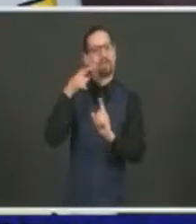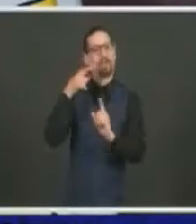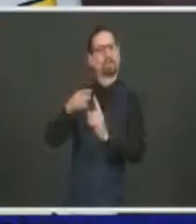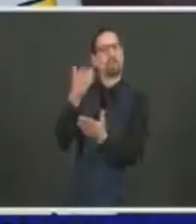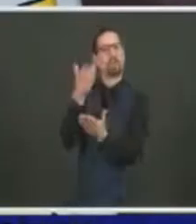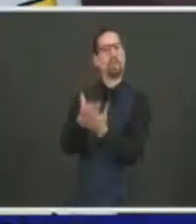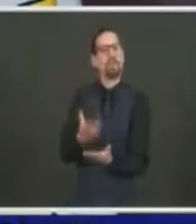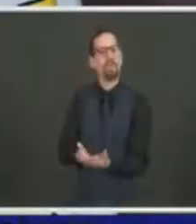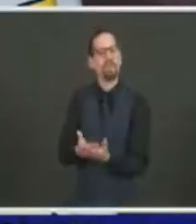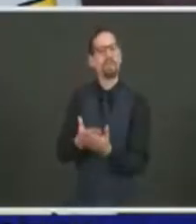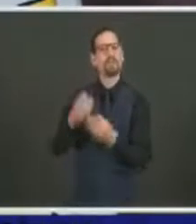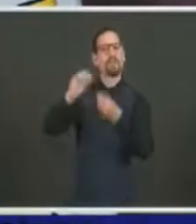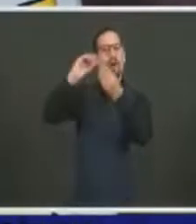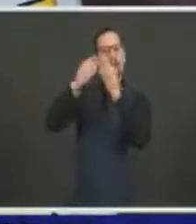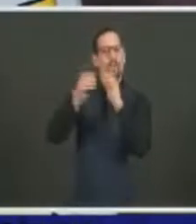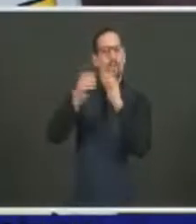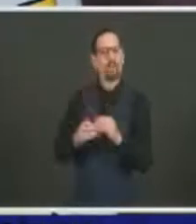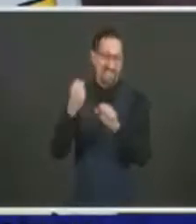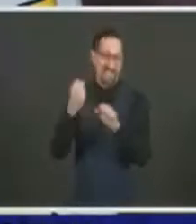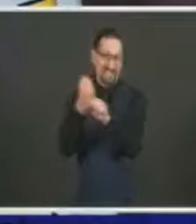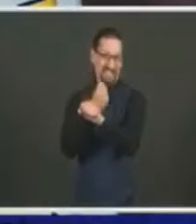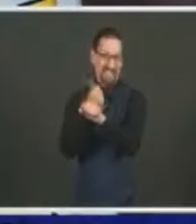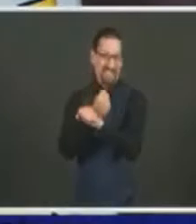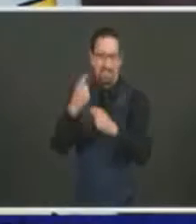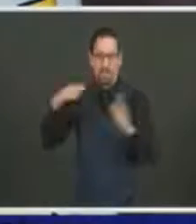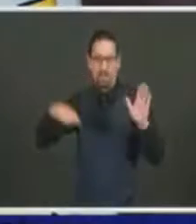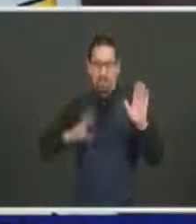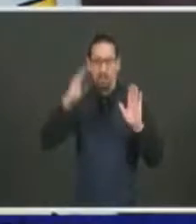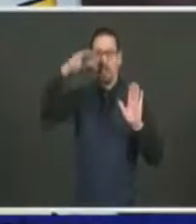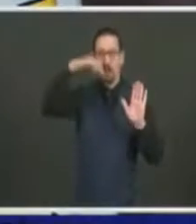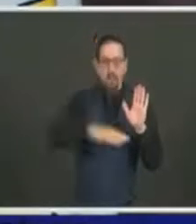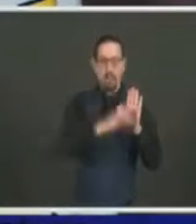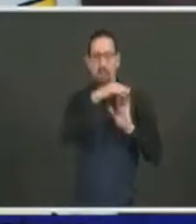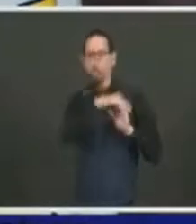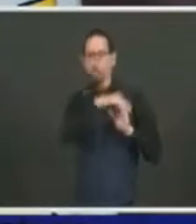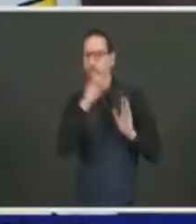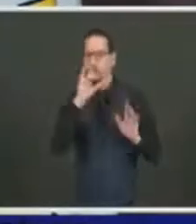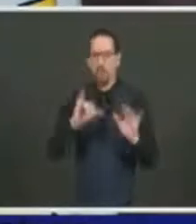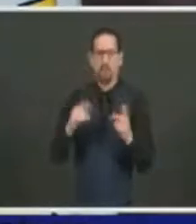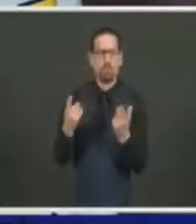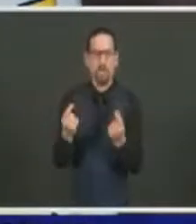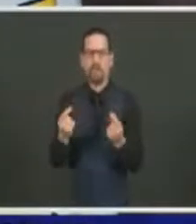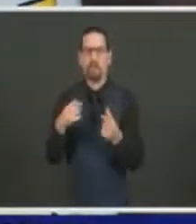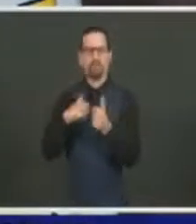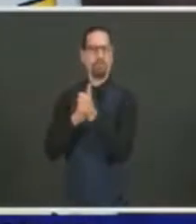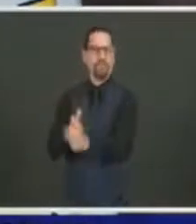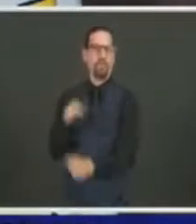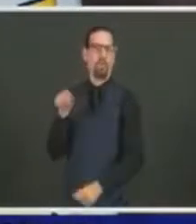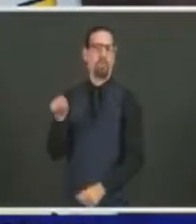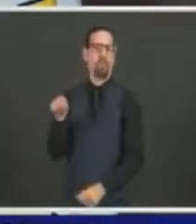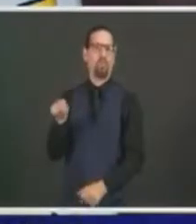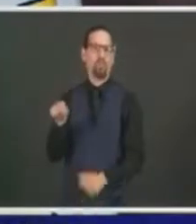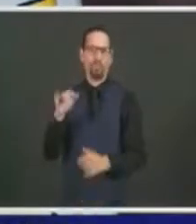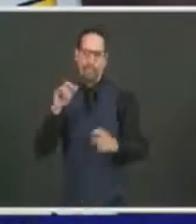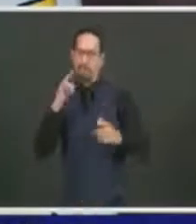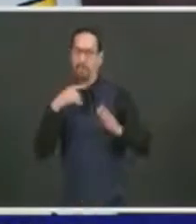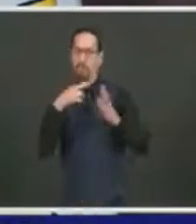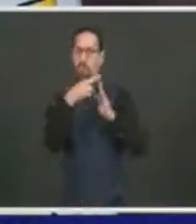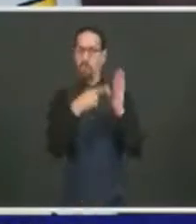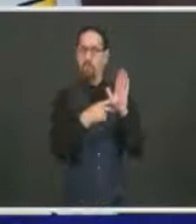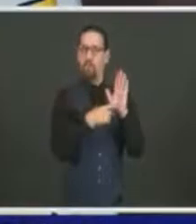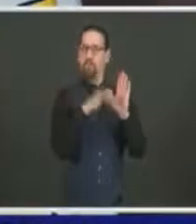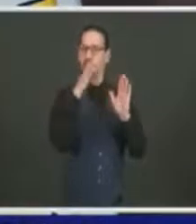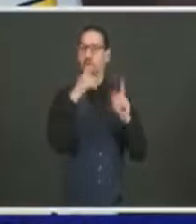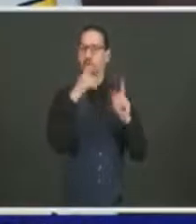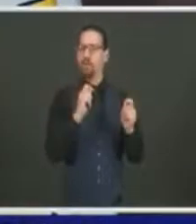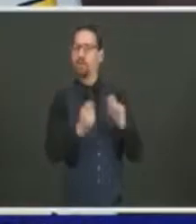metrics, hurdles that we have to clear before we move from one phase to the next. It was exactly 4 weeks ago that we moved